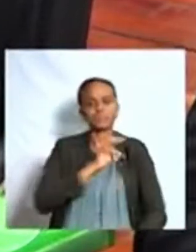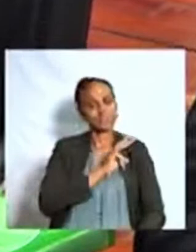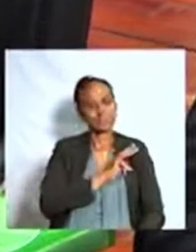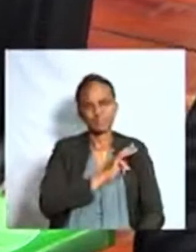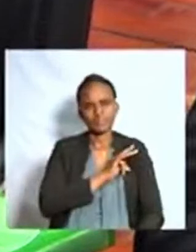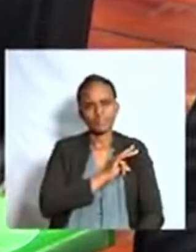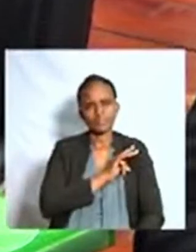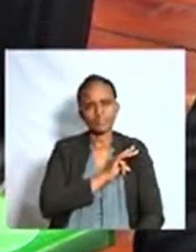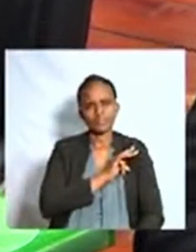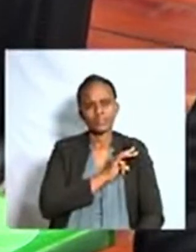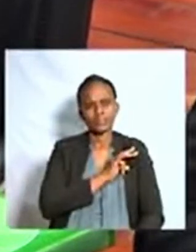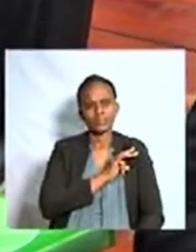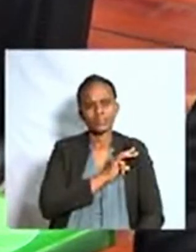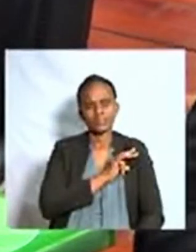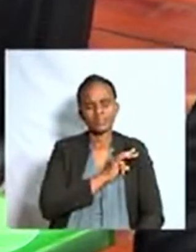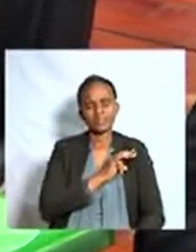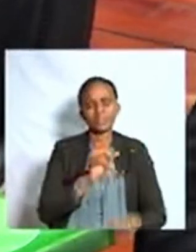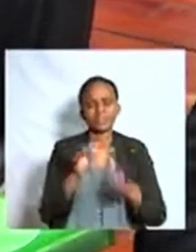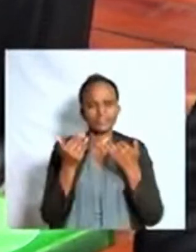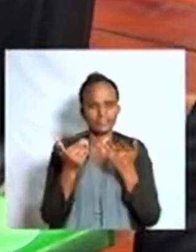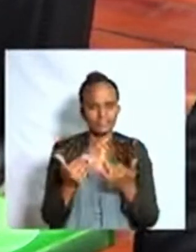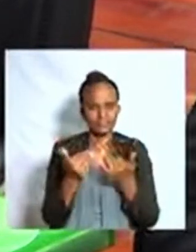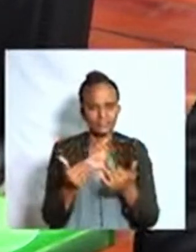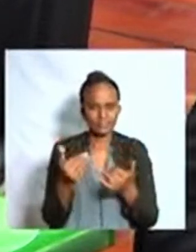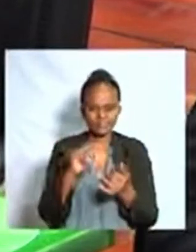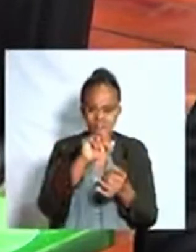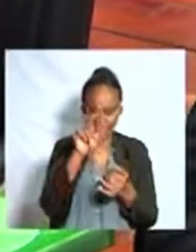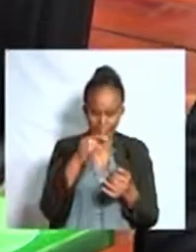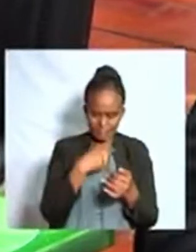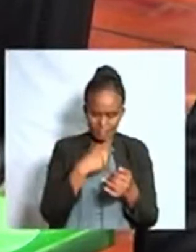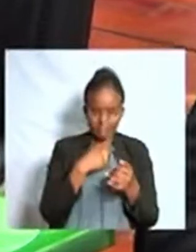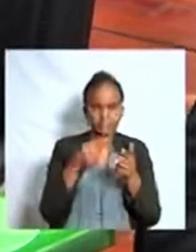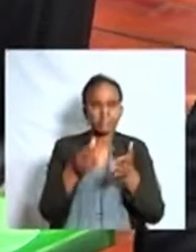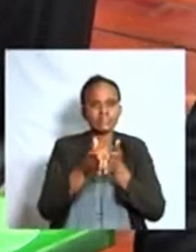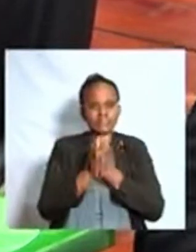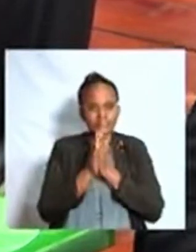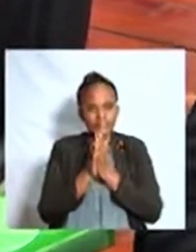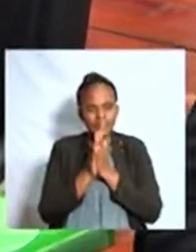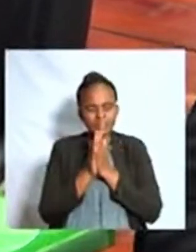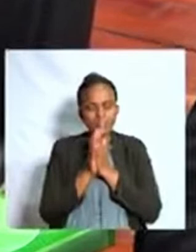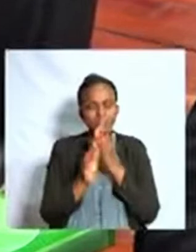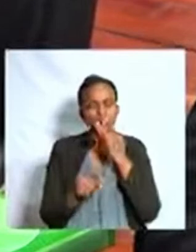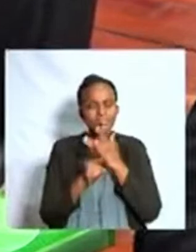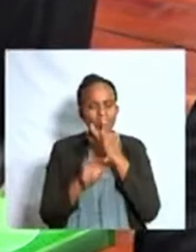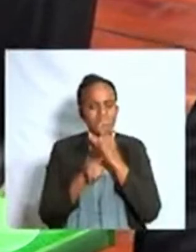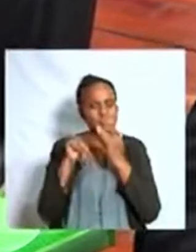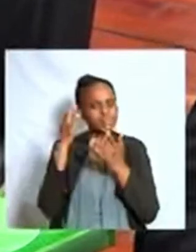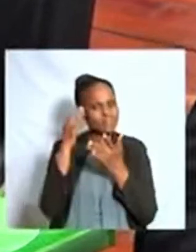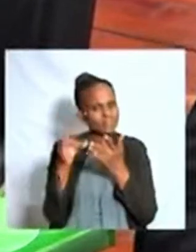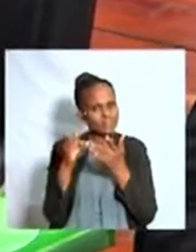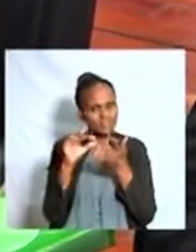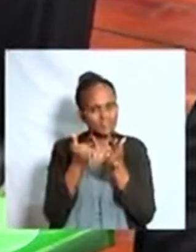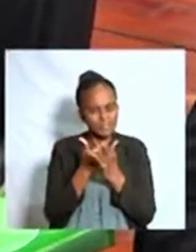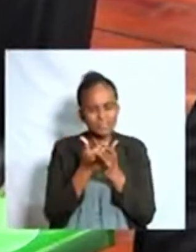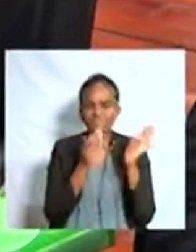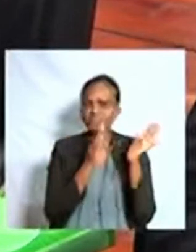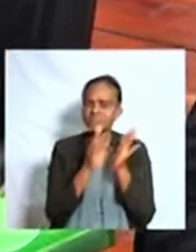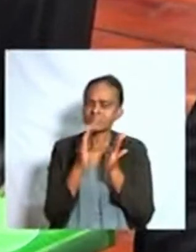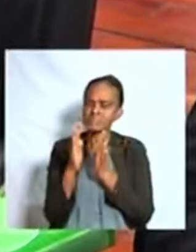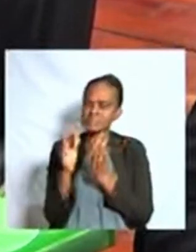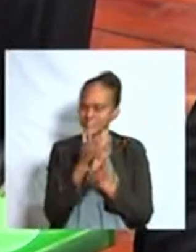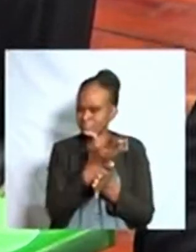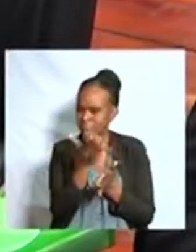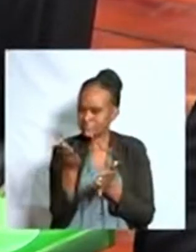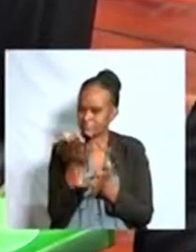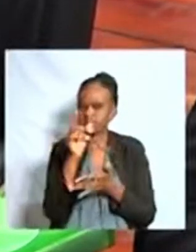So now, the question, Chair, which I would want to ask the town clerk, how do you intend to treat